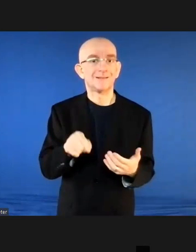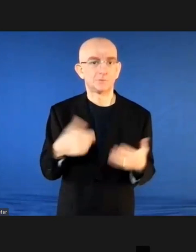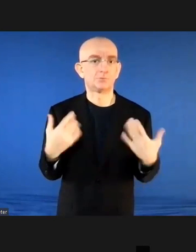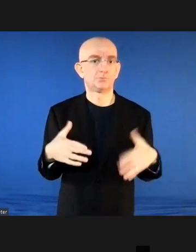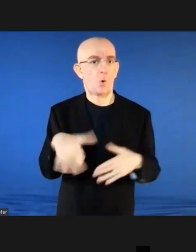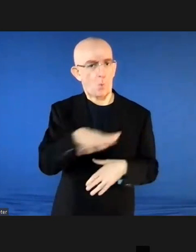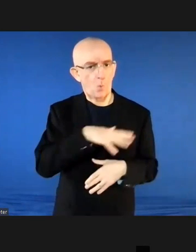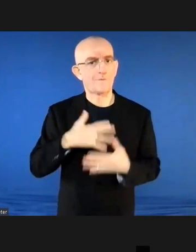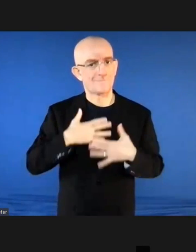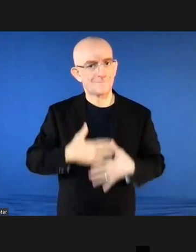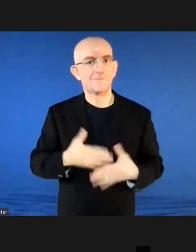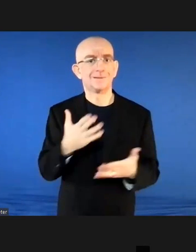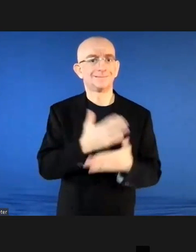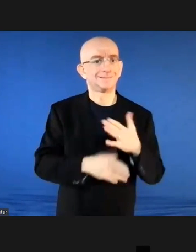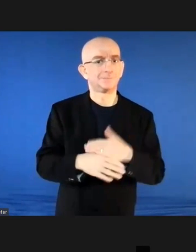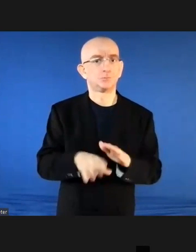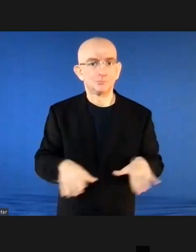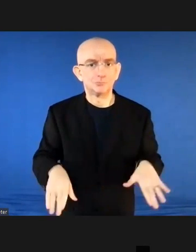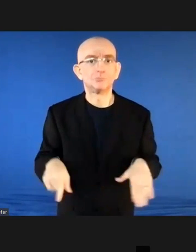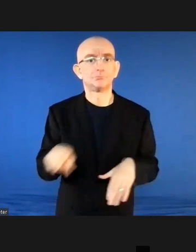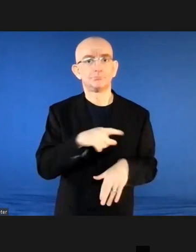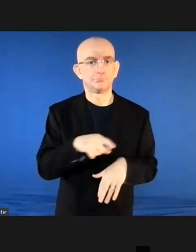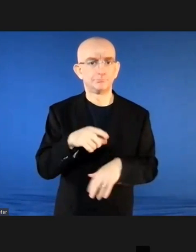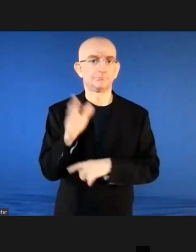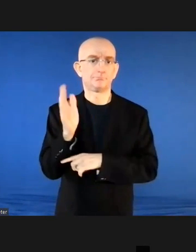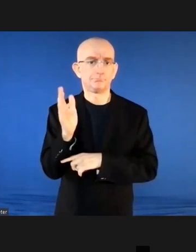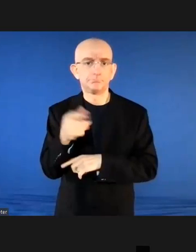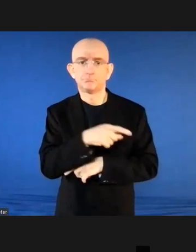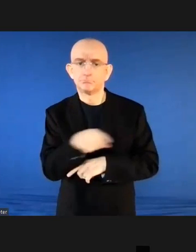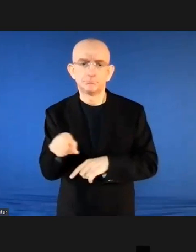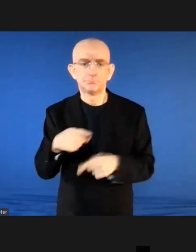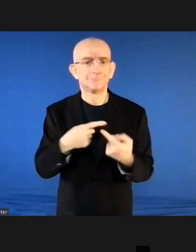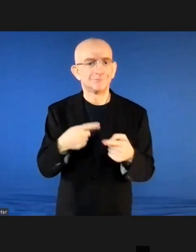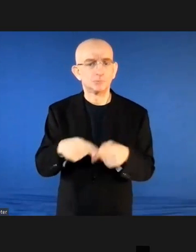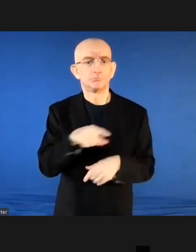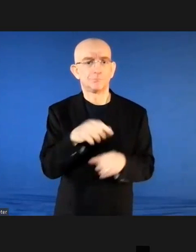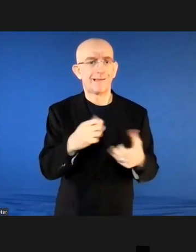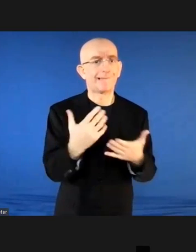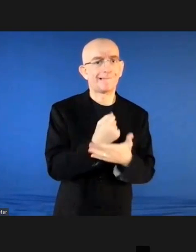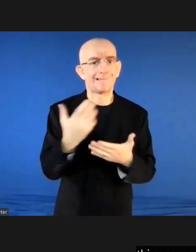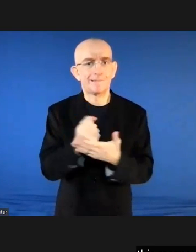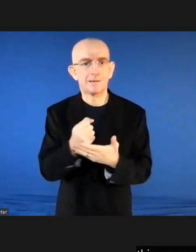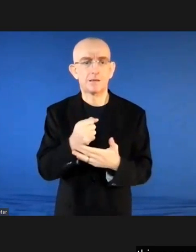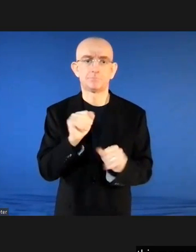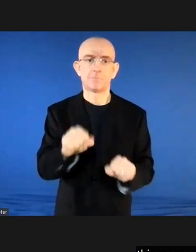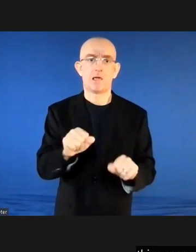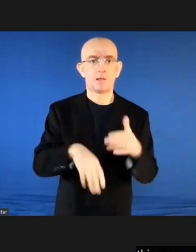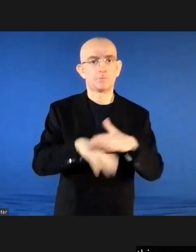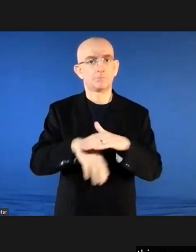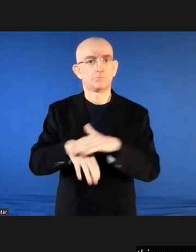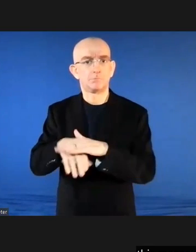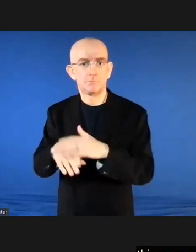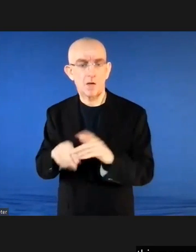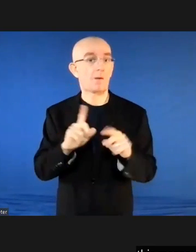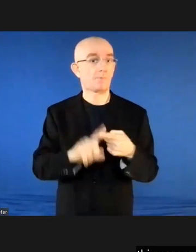learn and to thrive. And we recently published a progress paper against our disability